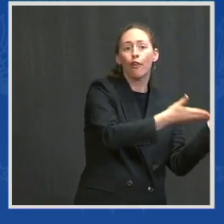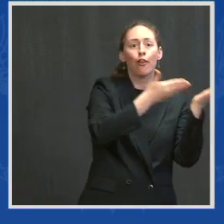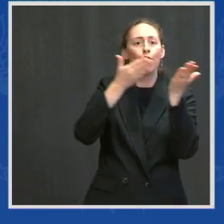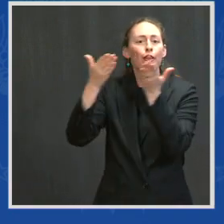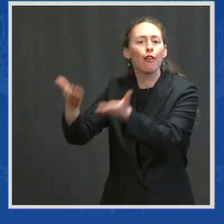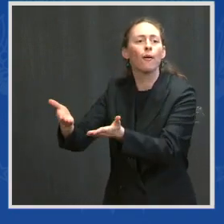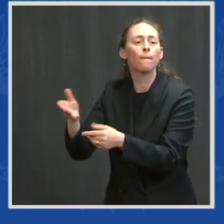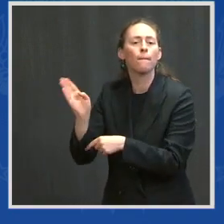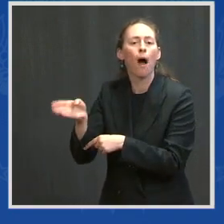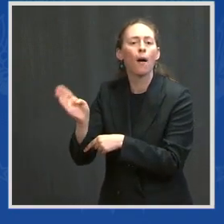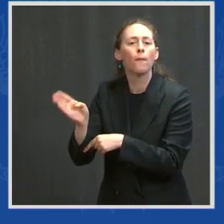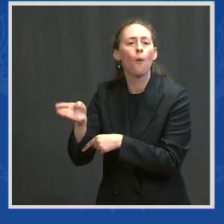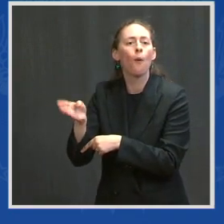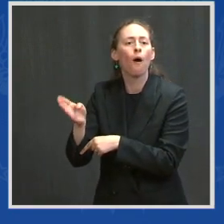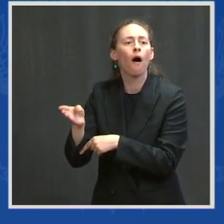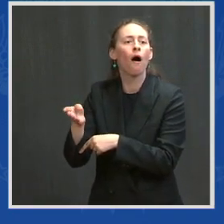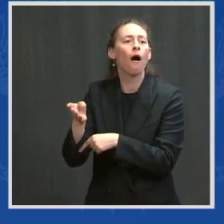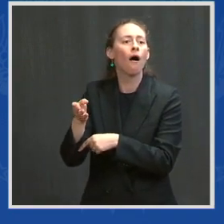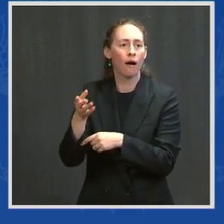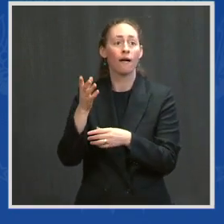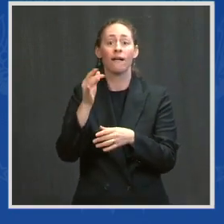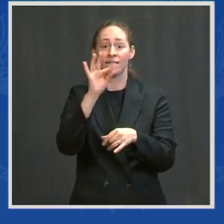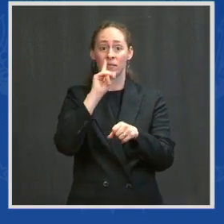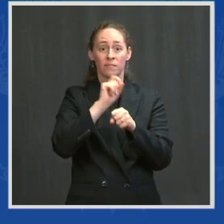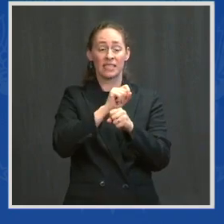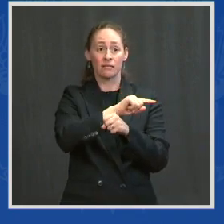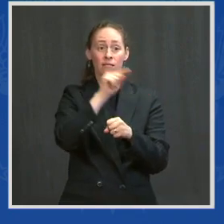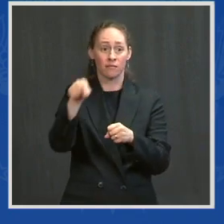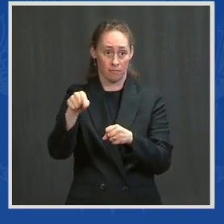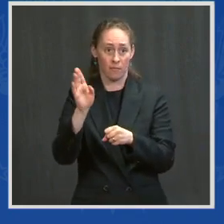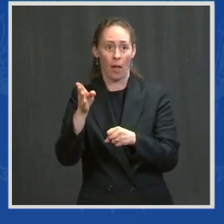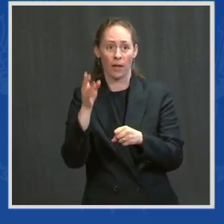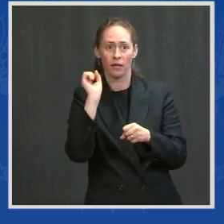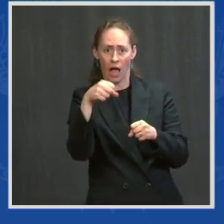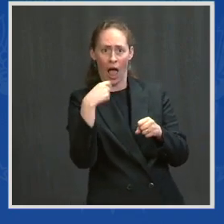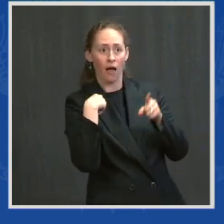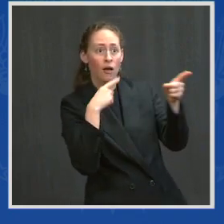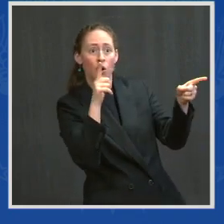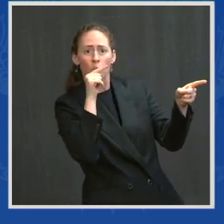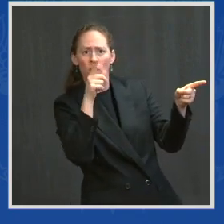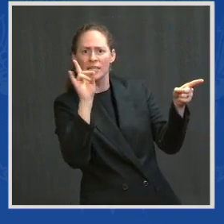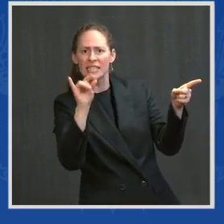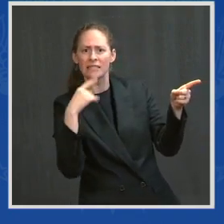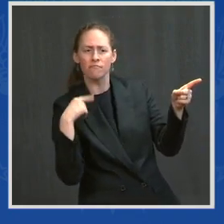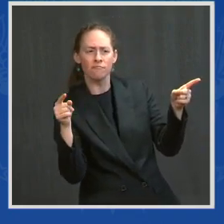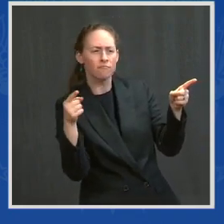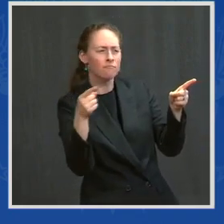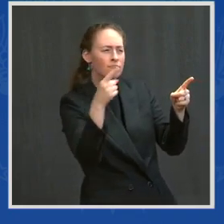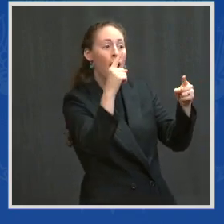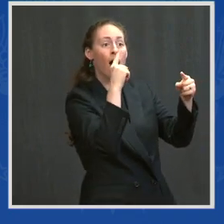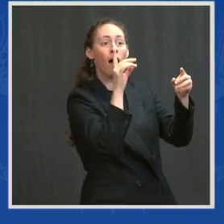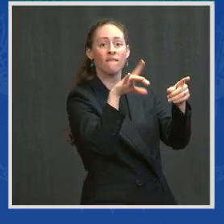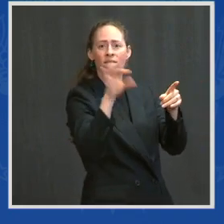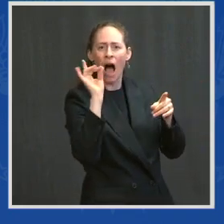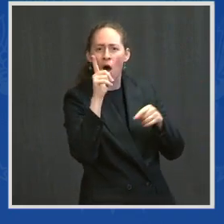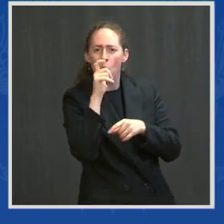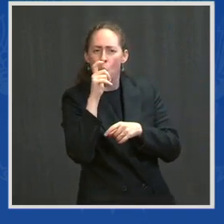can better coordinate to trace illegal gun sales back to a shady gun dealer and hold them